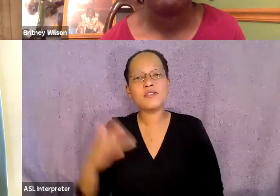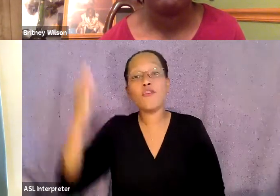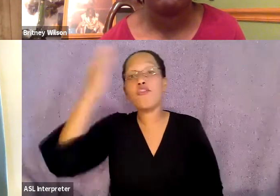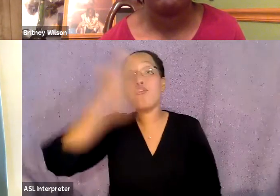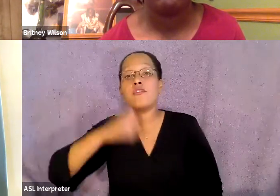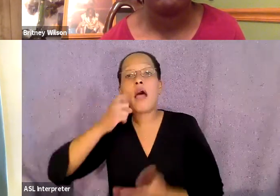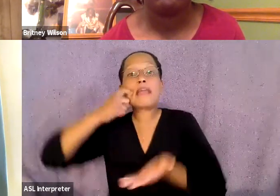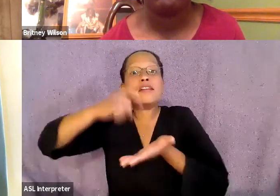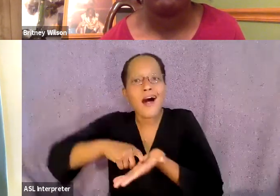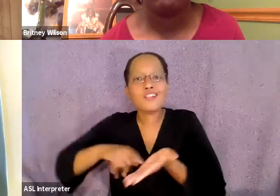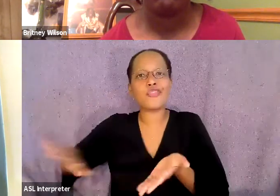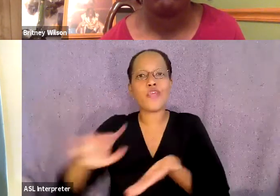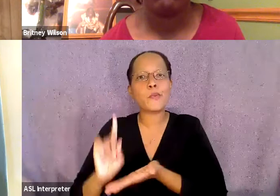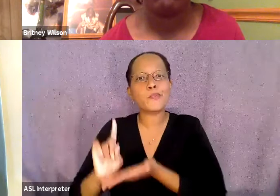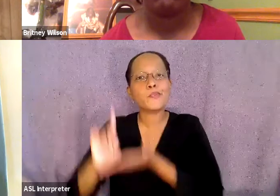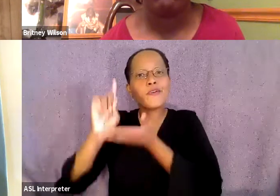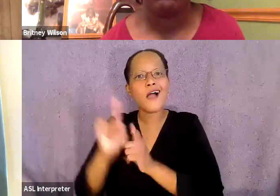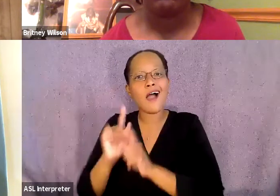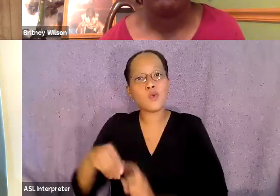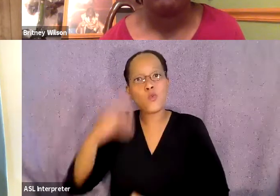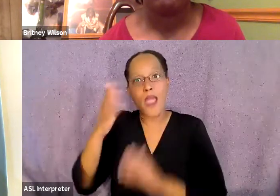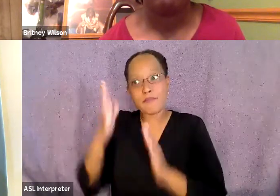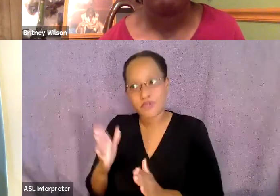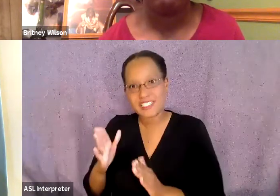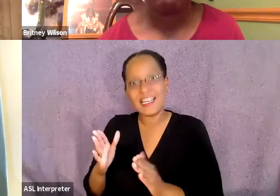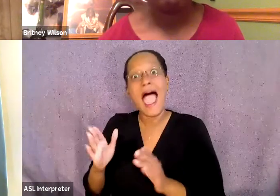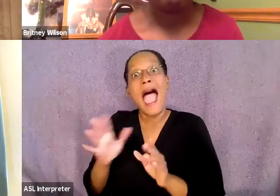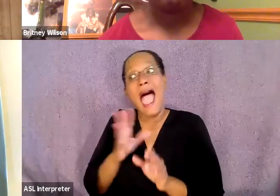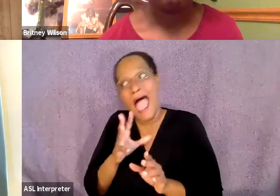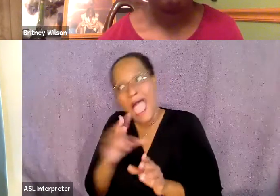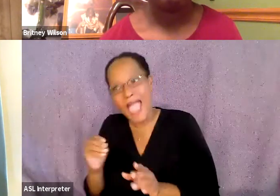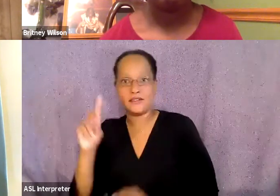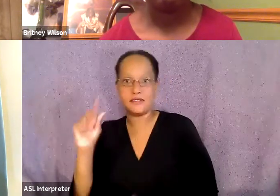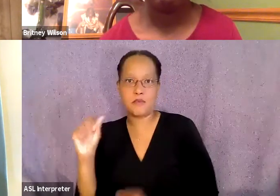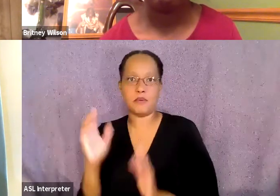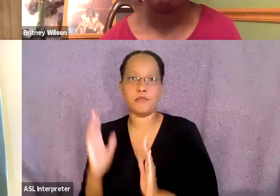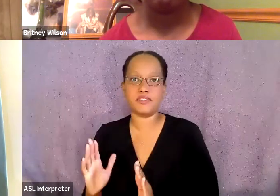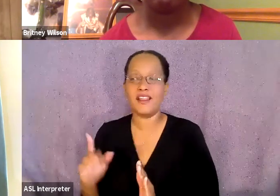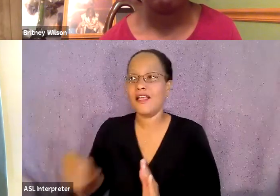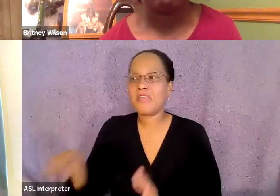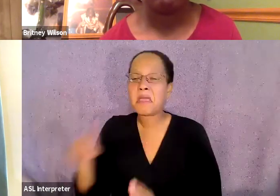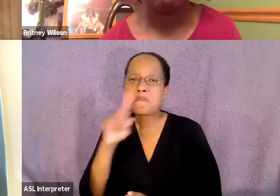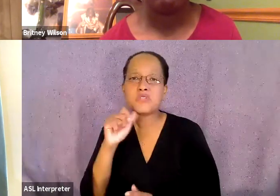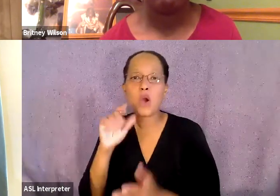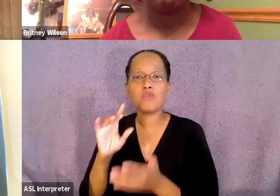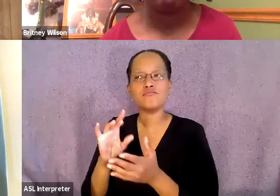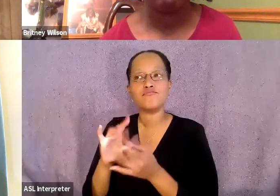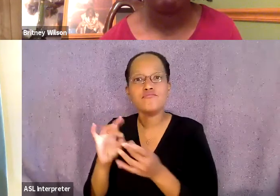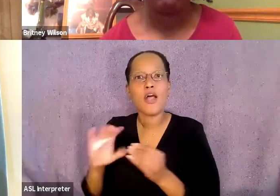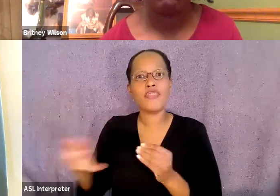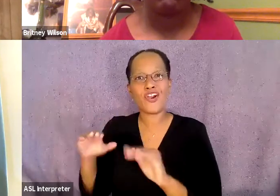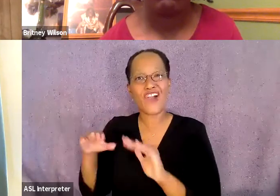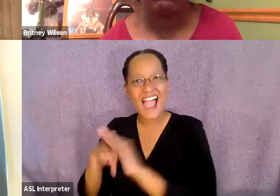being white on top of disabled, and the places they have access to, and all these things are